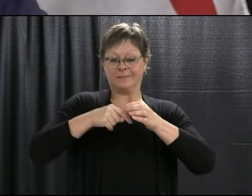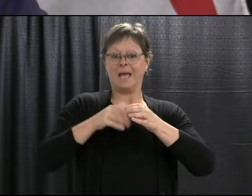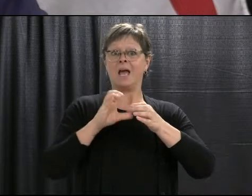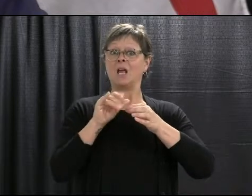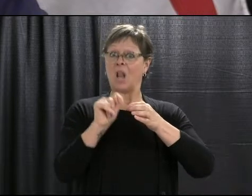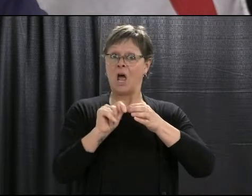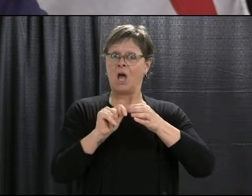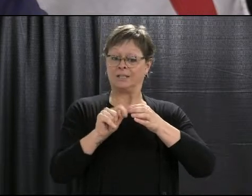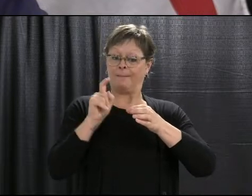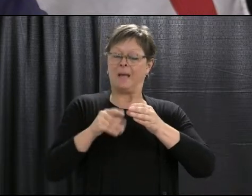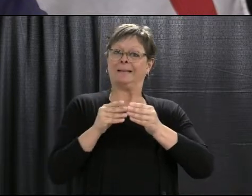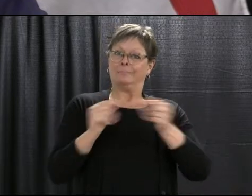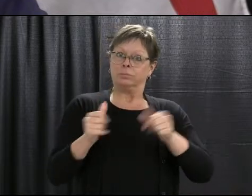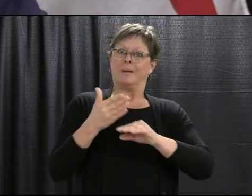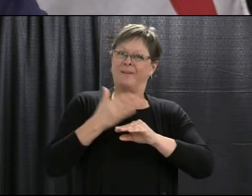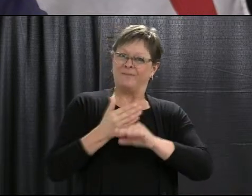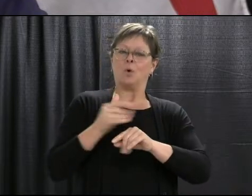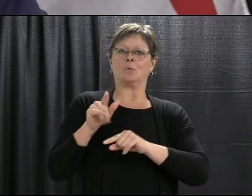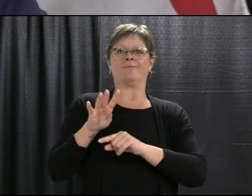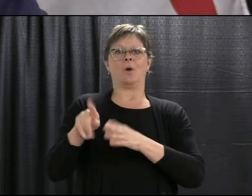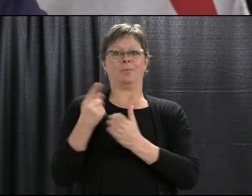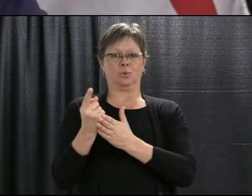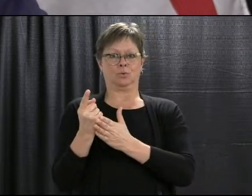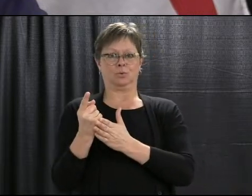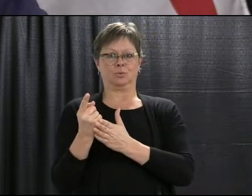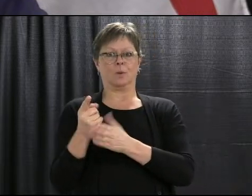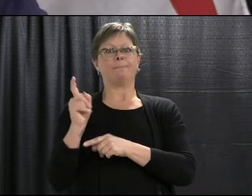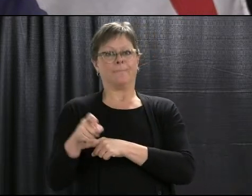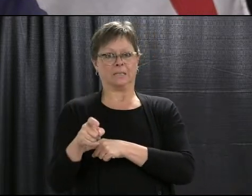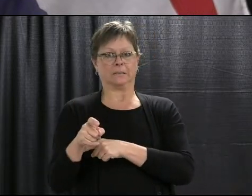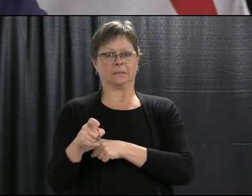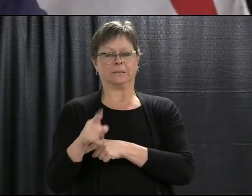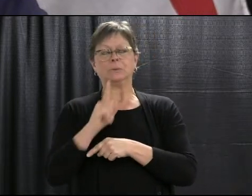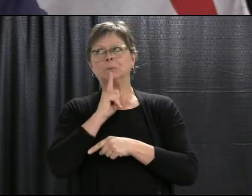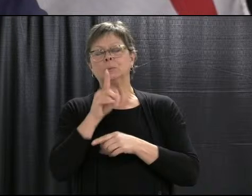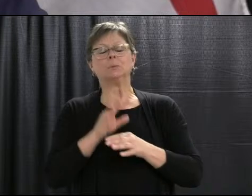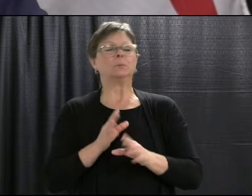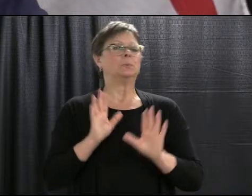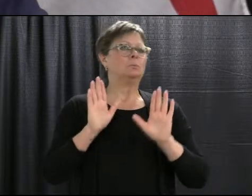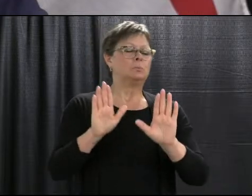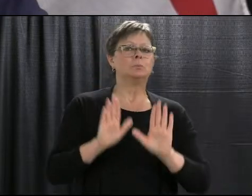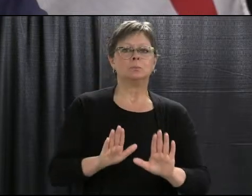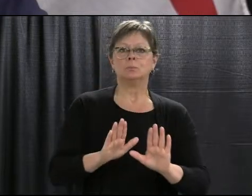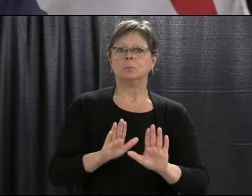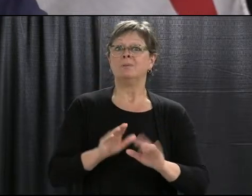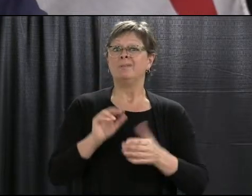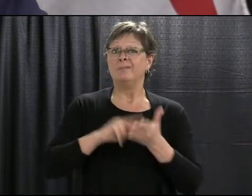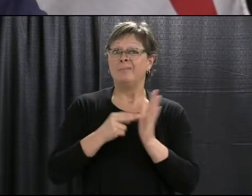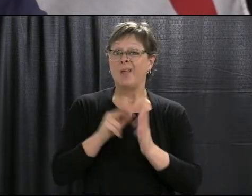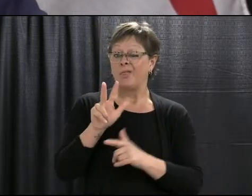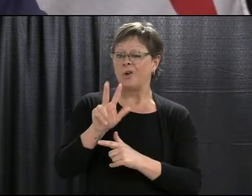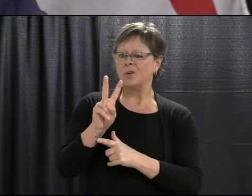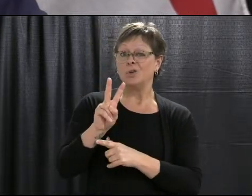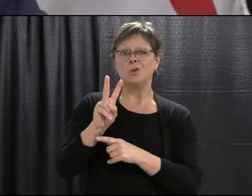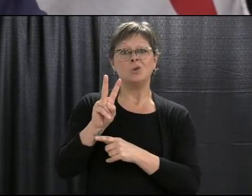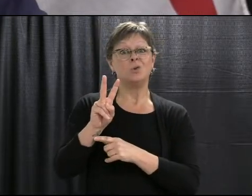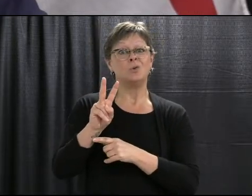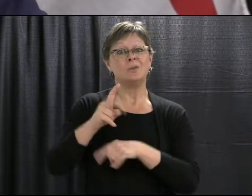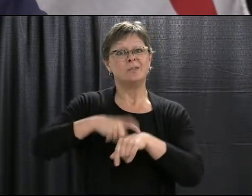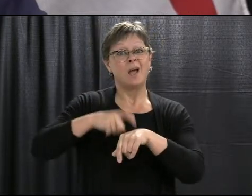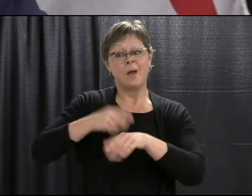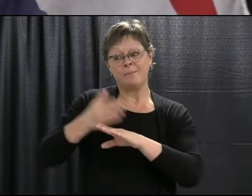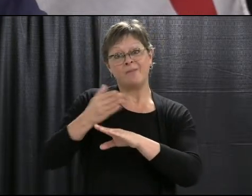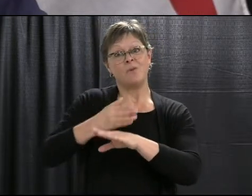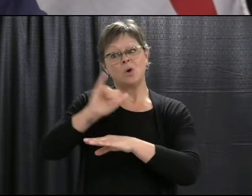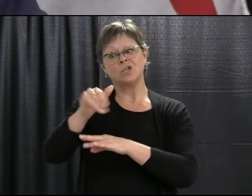that's revolutionary. And the fact that we've instituted it, that we've done 32 cases by the middle of January, to